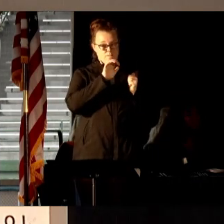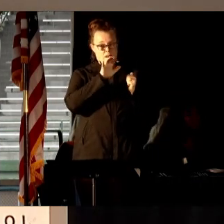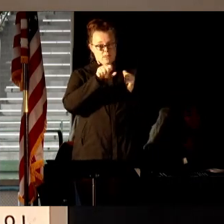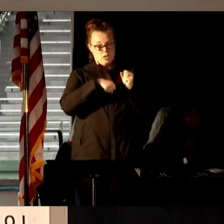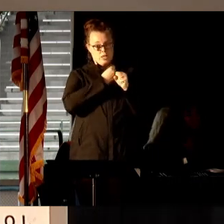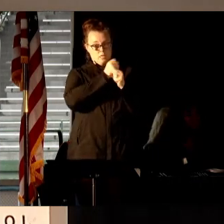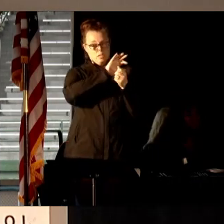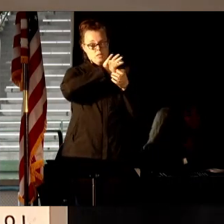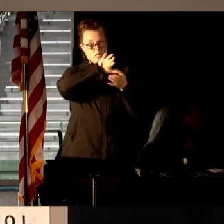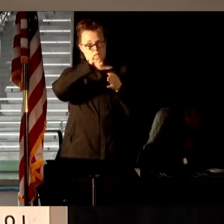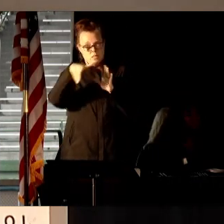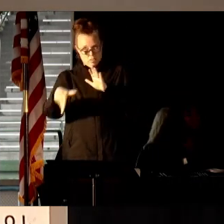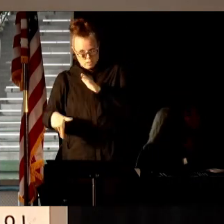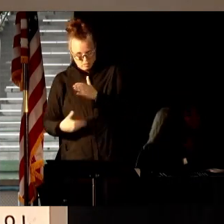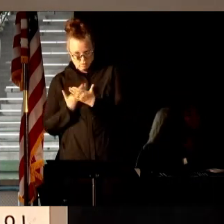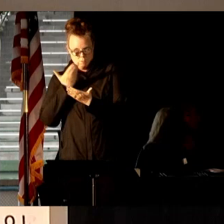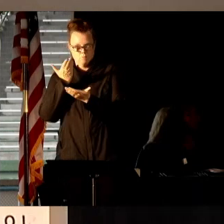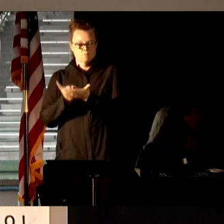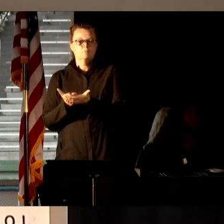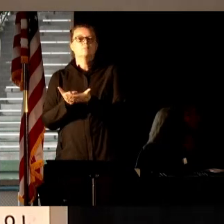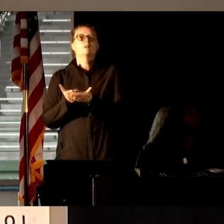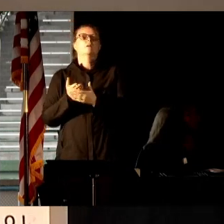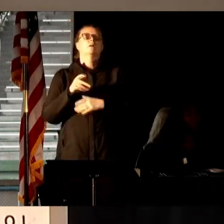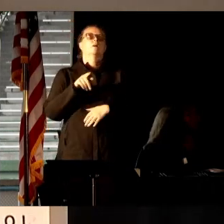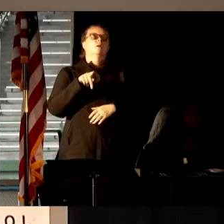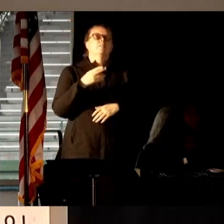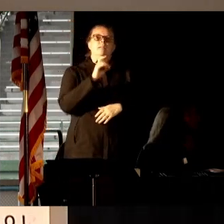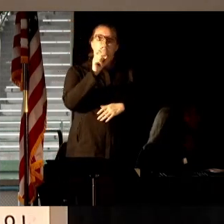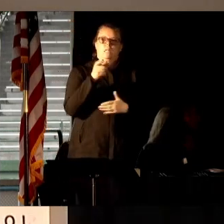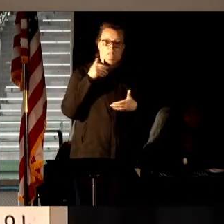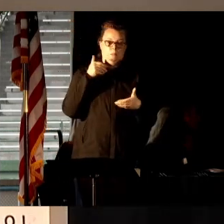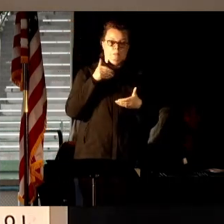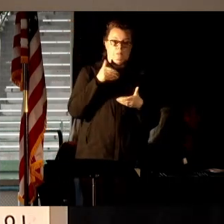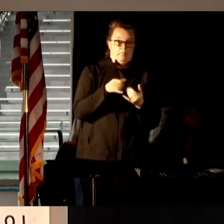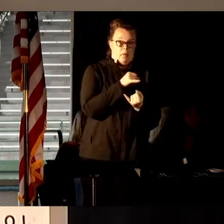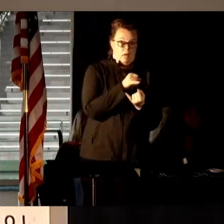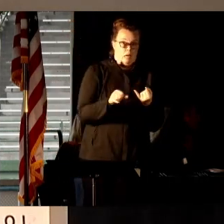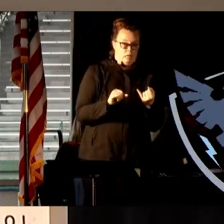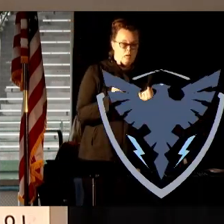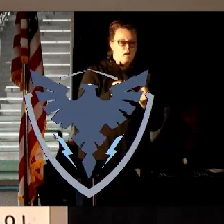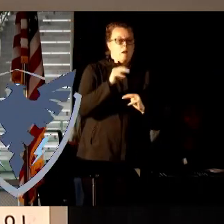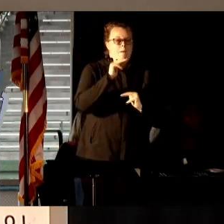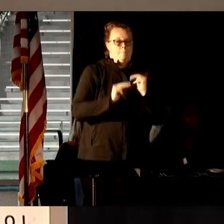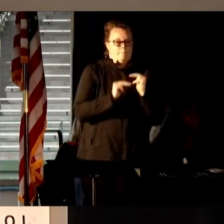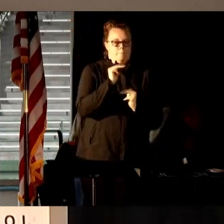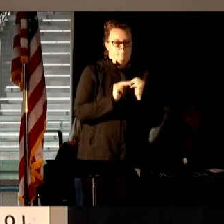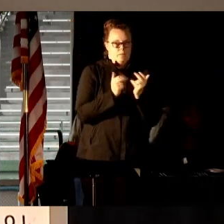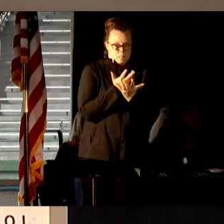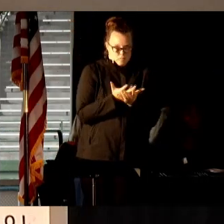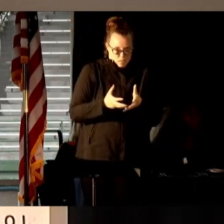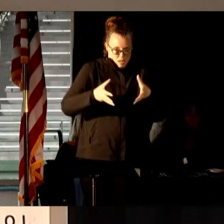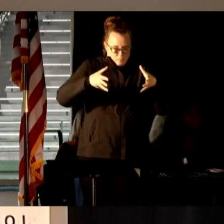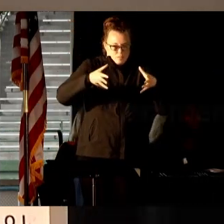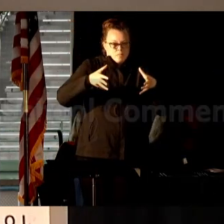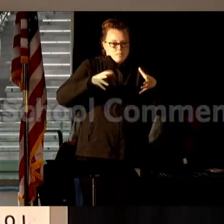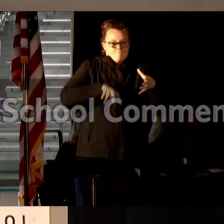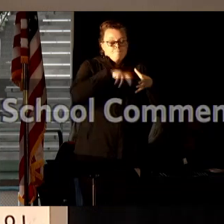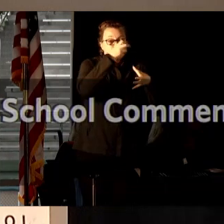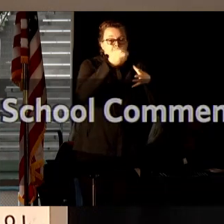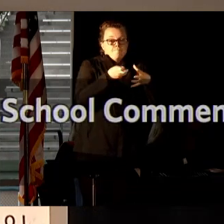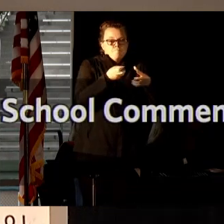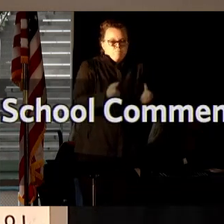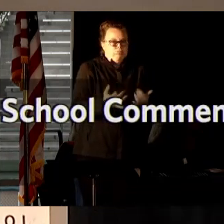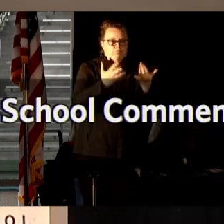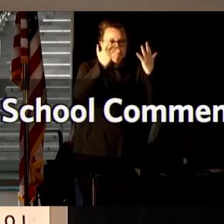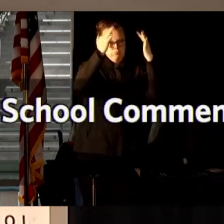years. When the Phoenix was nearing the end of its life, it would build a nest and burn itself. Then the next generation of the